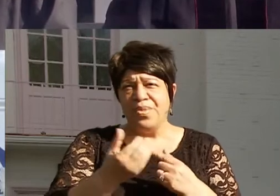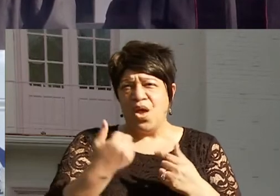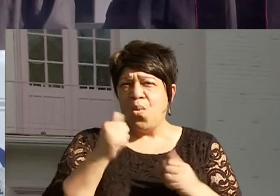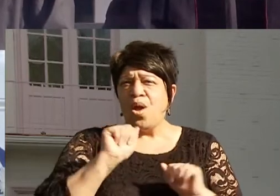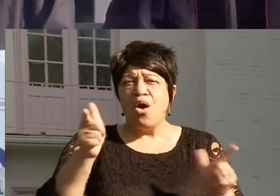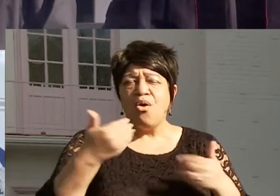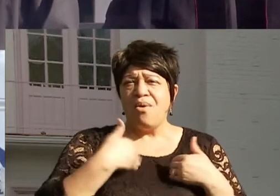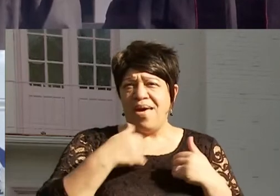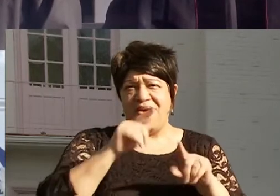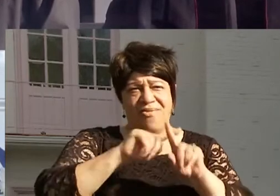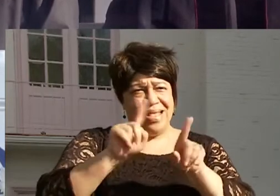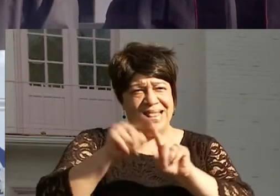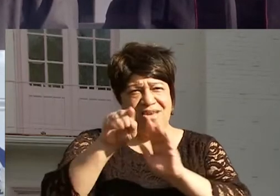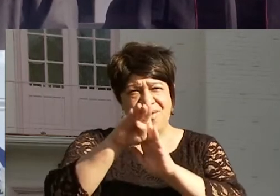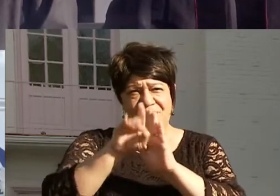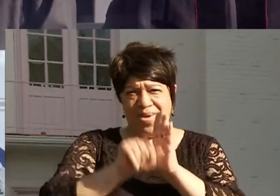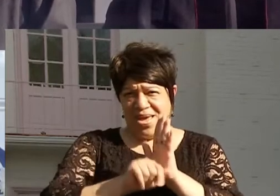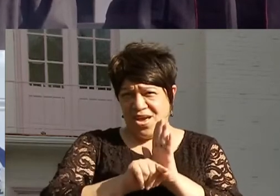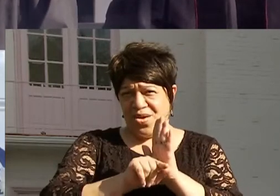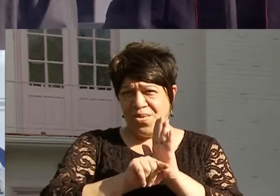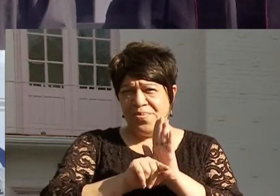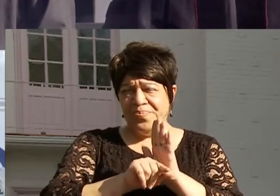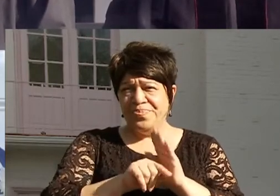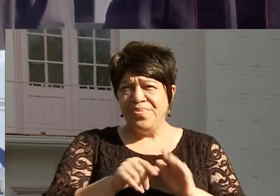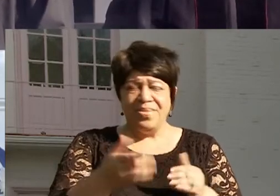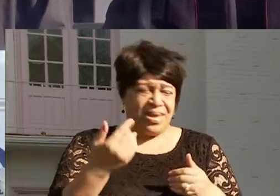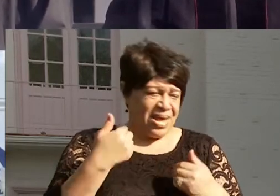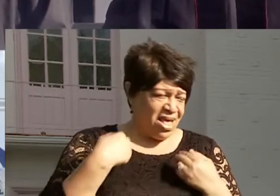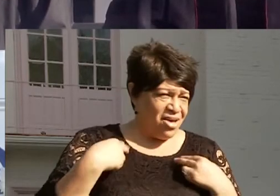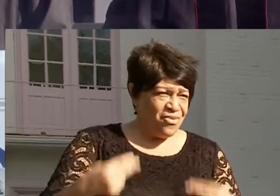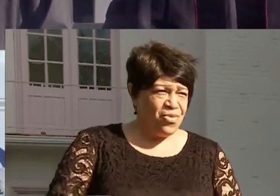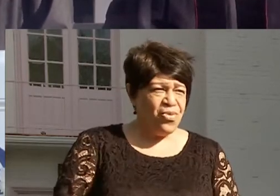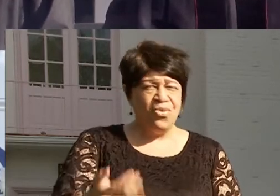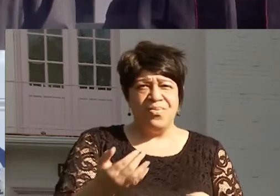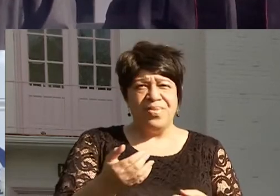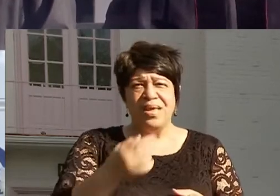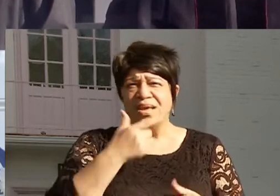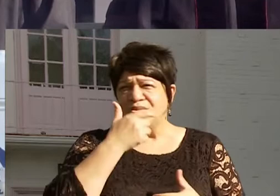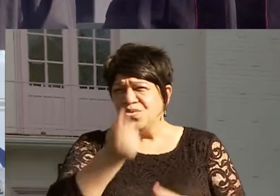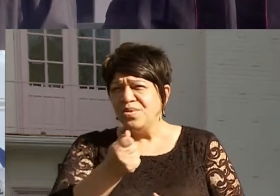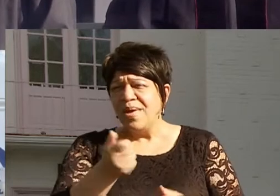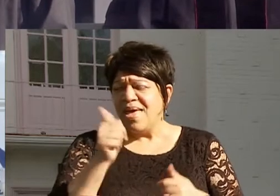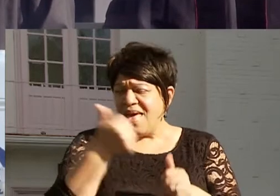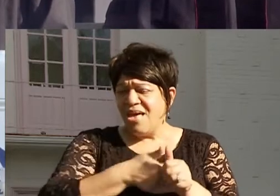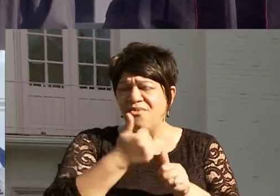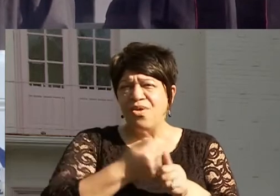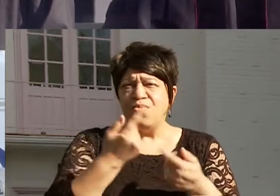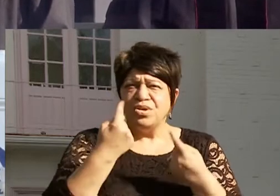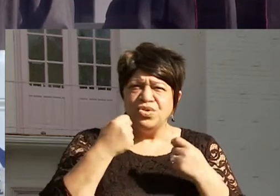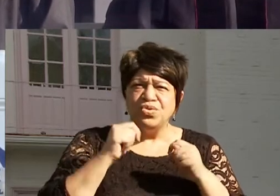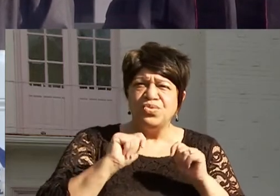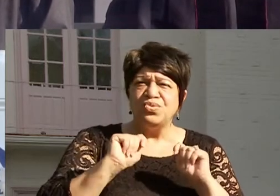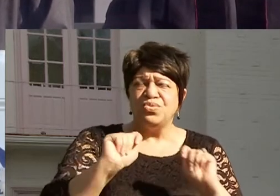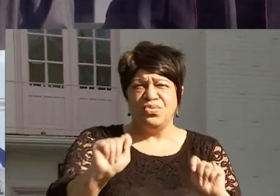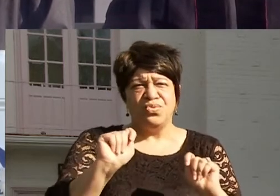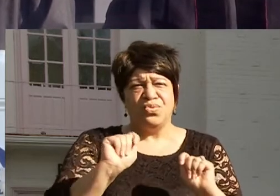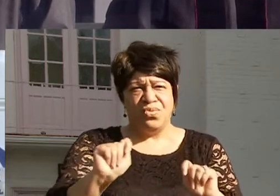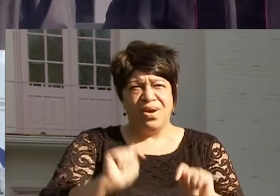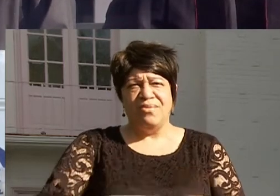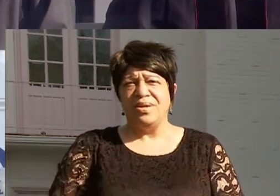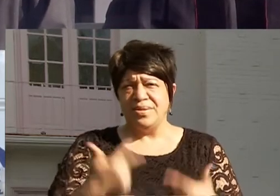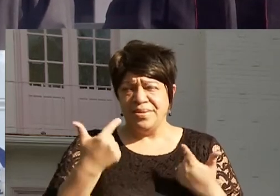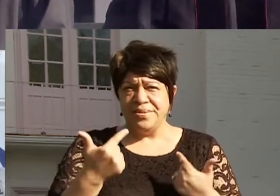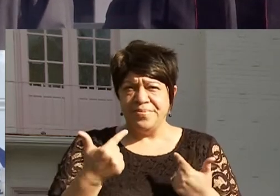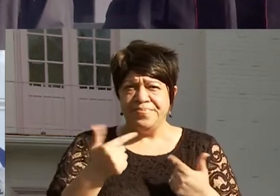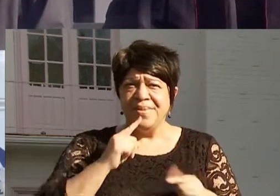How to be human in this world is an ever-evolving quest relative to each individual, striving for definition and clarity.